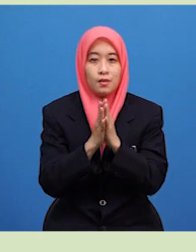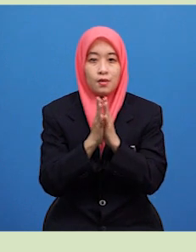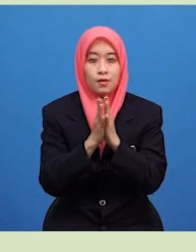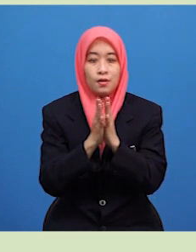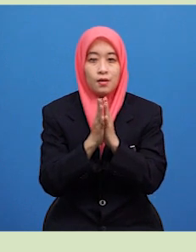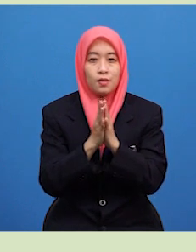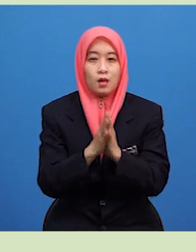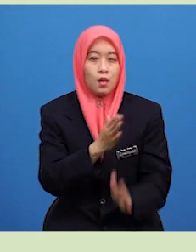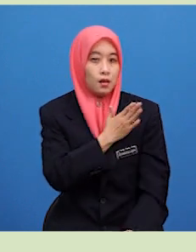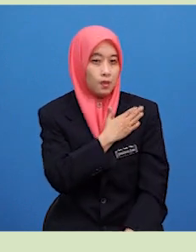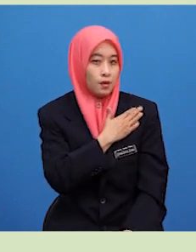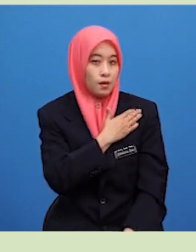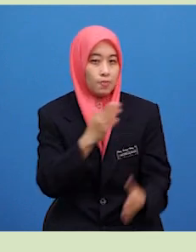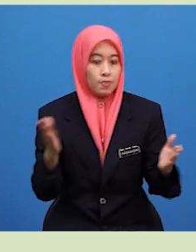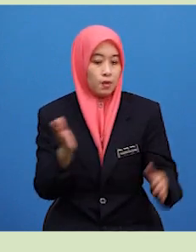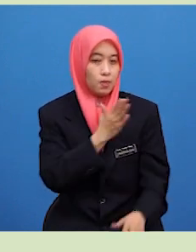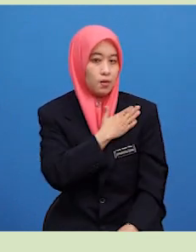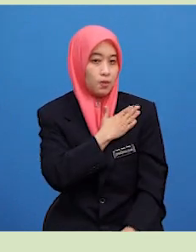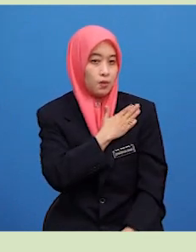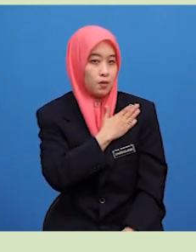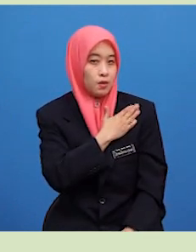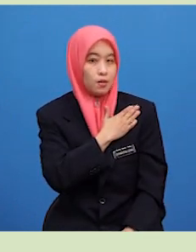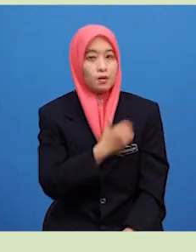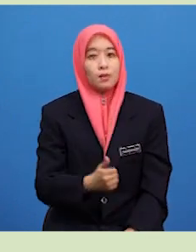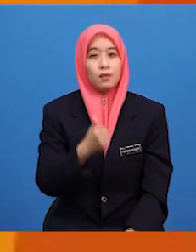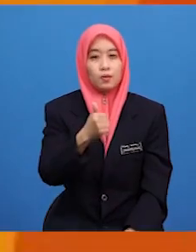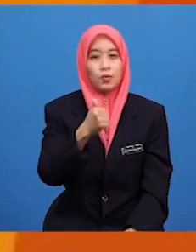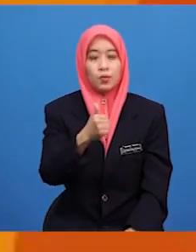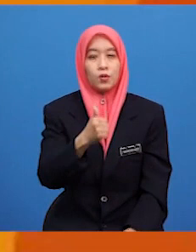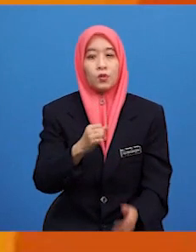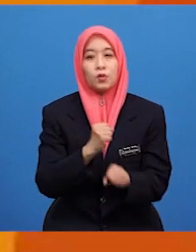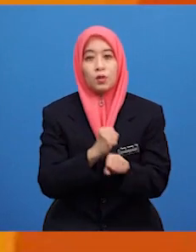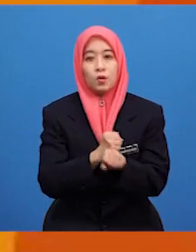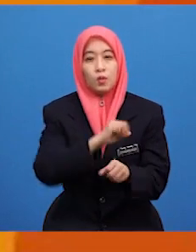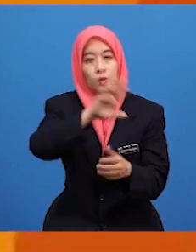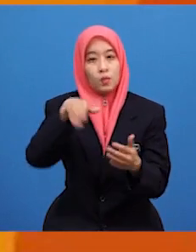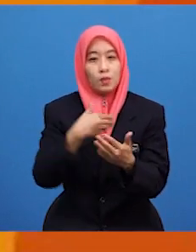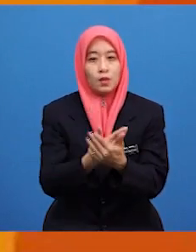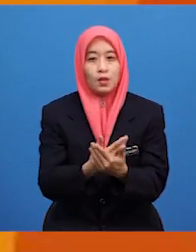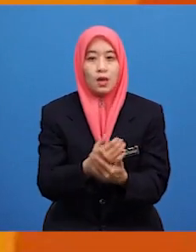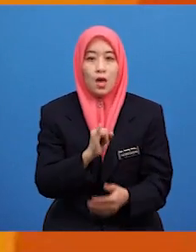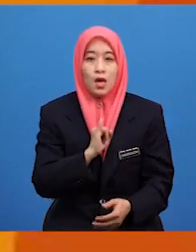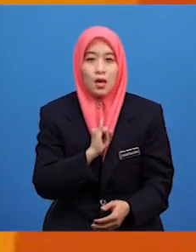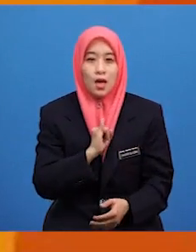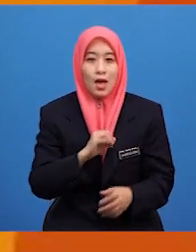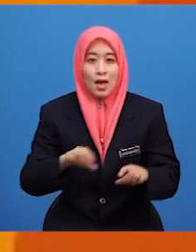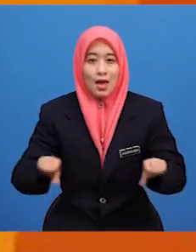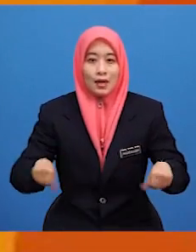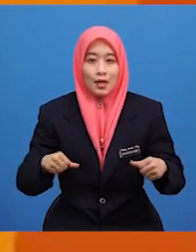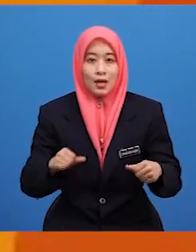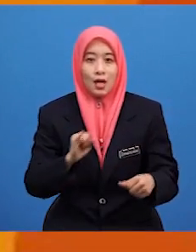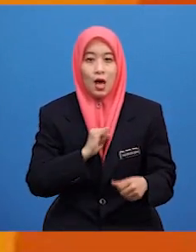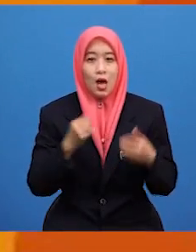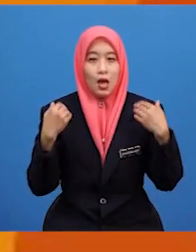on your shoulder. Great job, everyone. I did it. I had